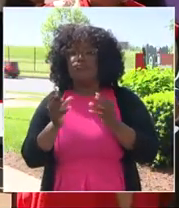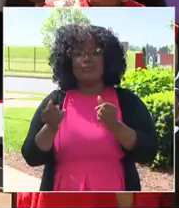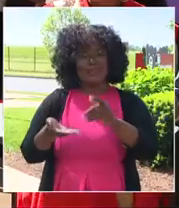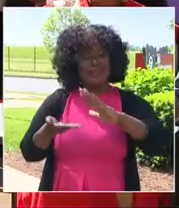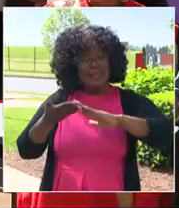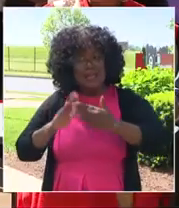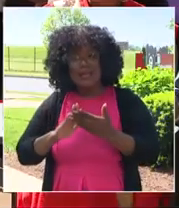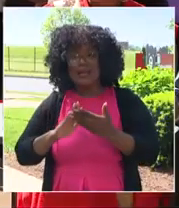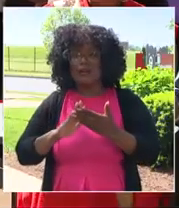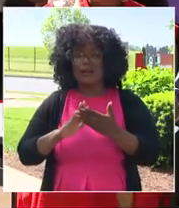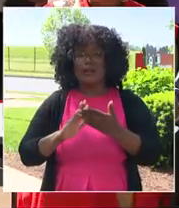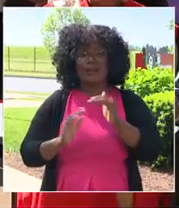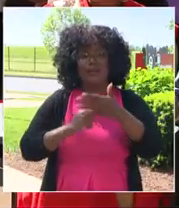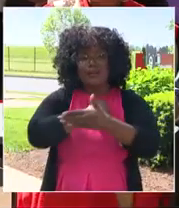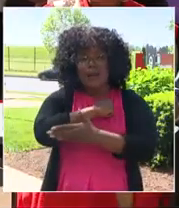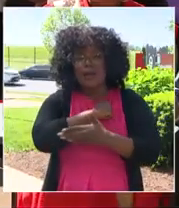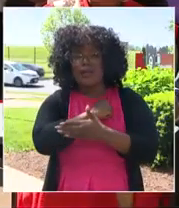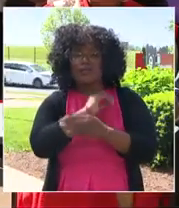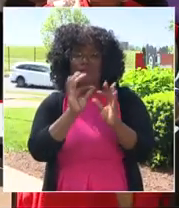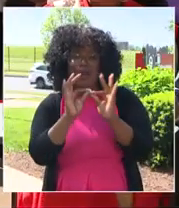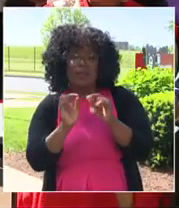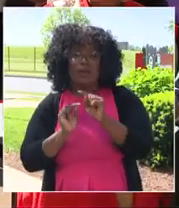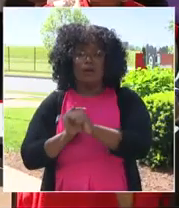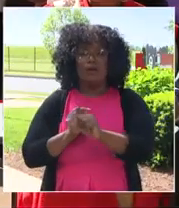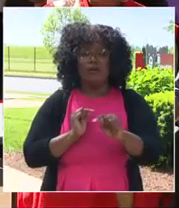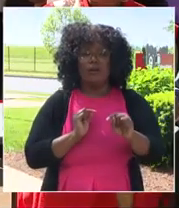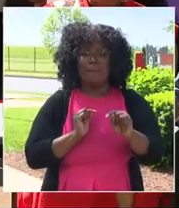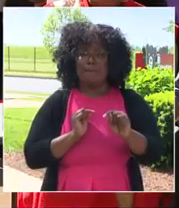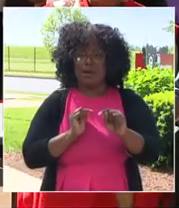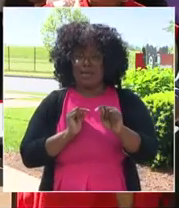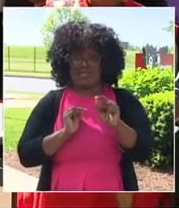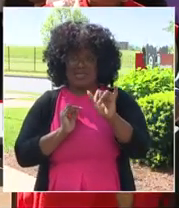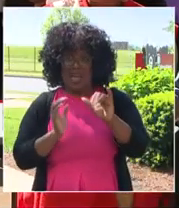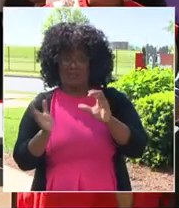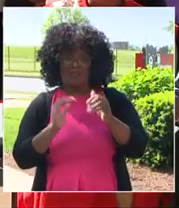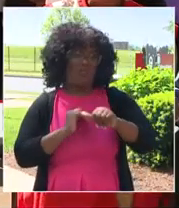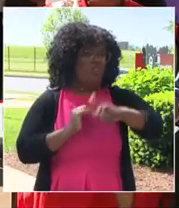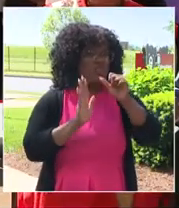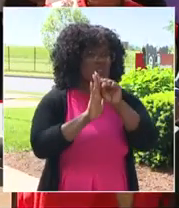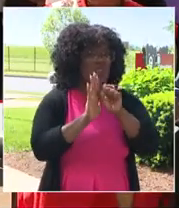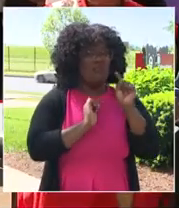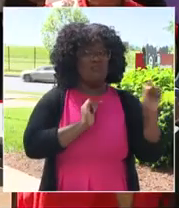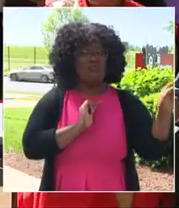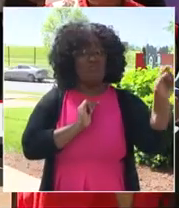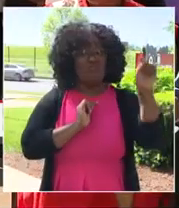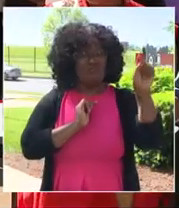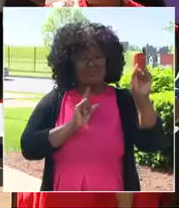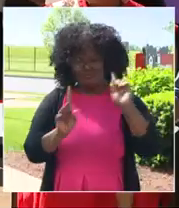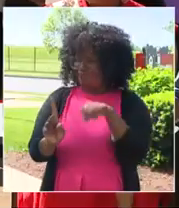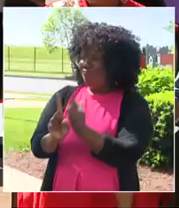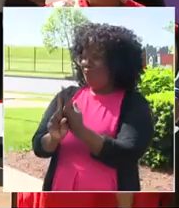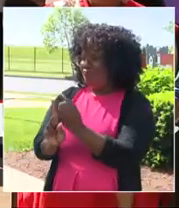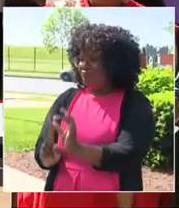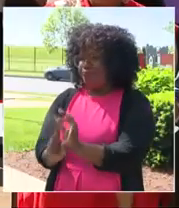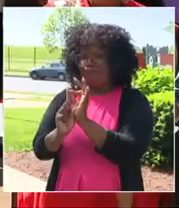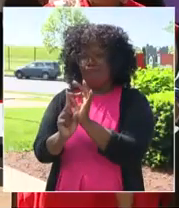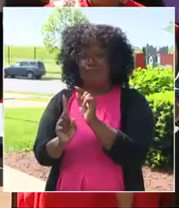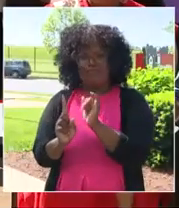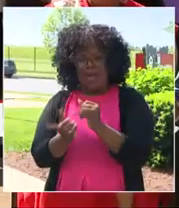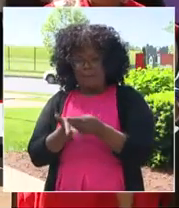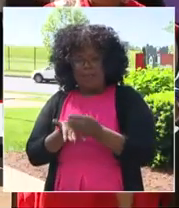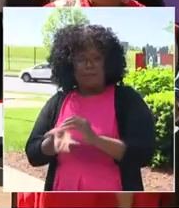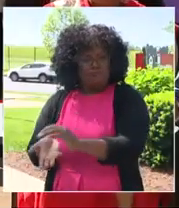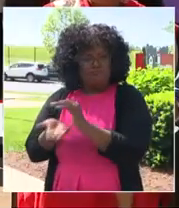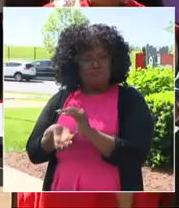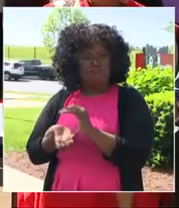every other state, we have unique restrictions on how we raise revenue. What